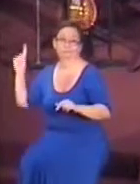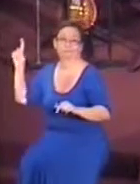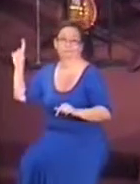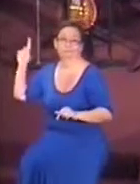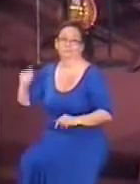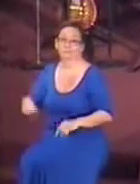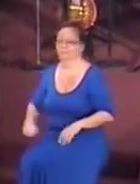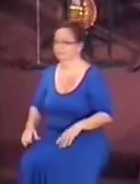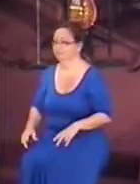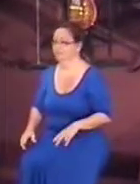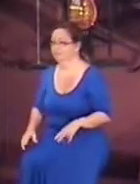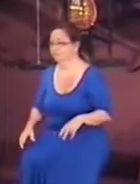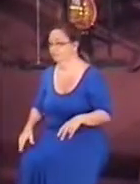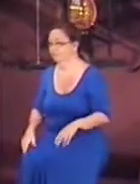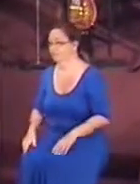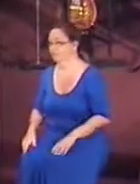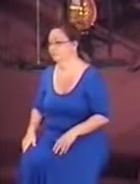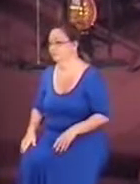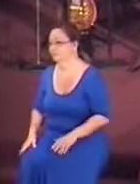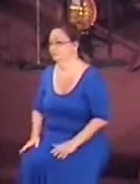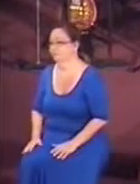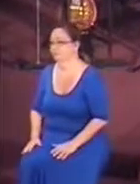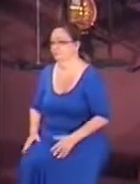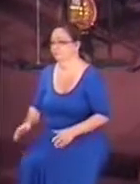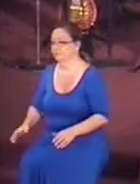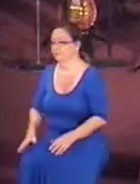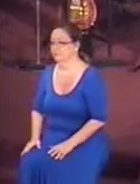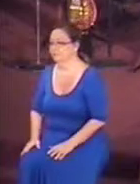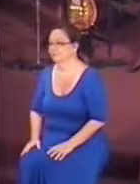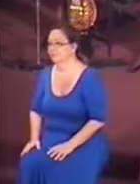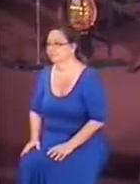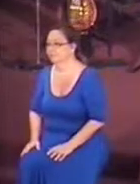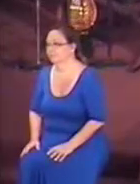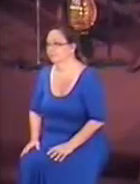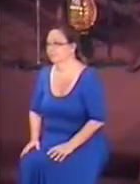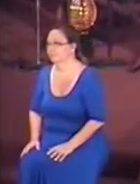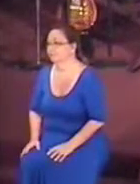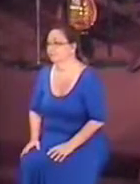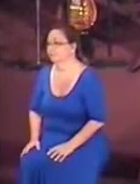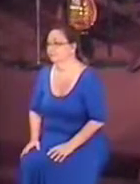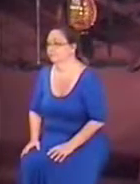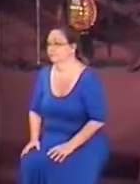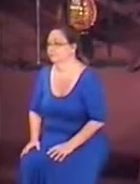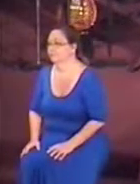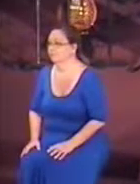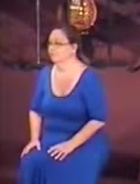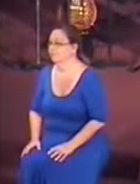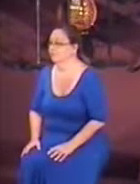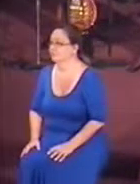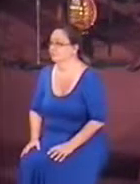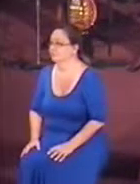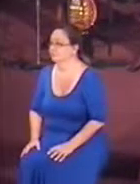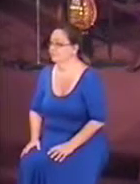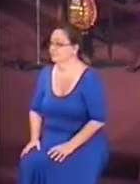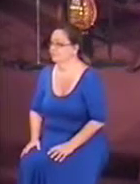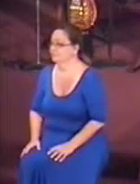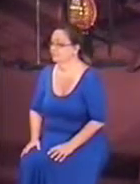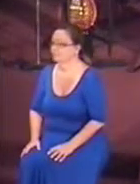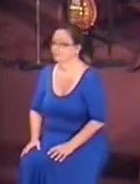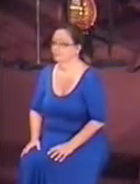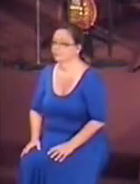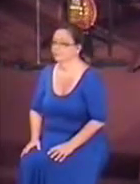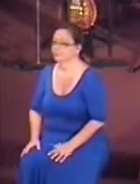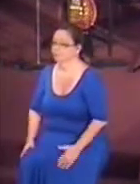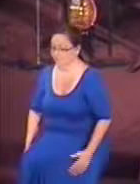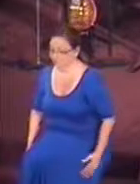win, tails you lose argument. If the thing he prays for doesn't happen, then that is one more proof that the